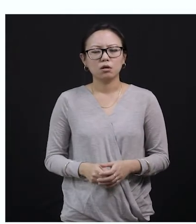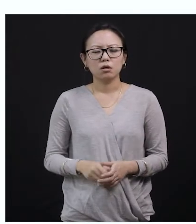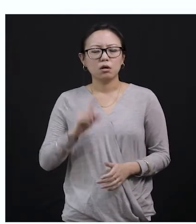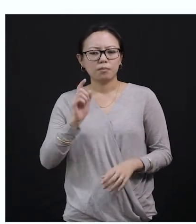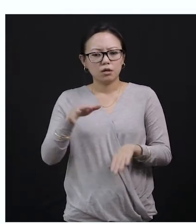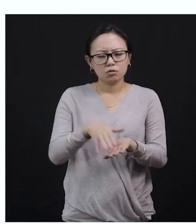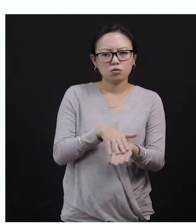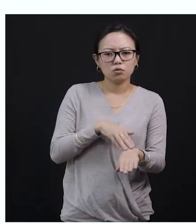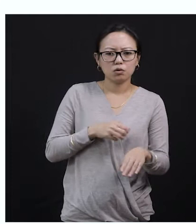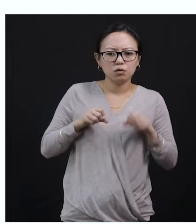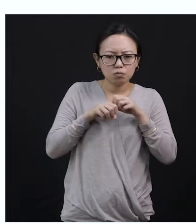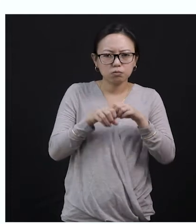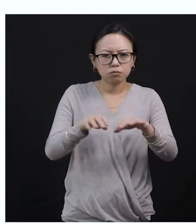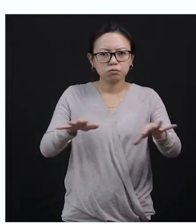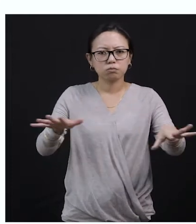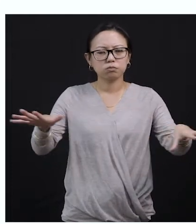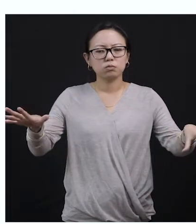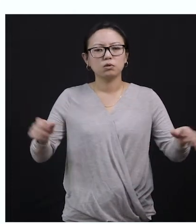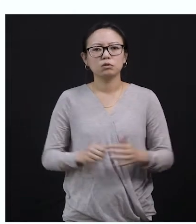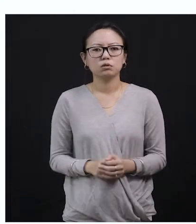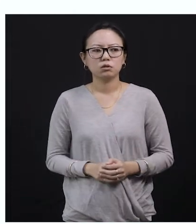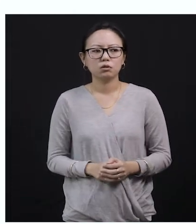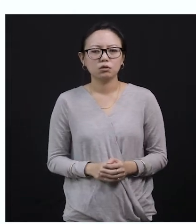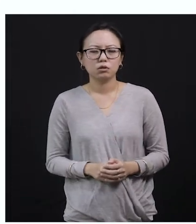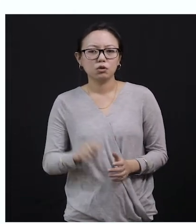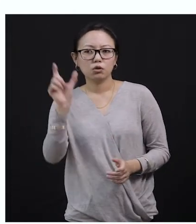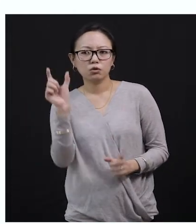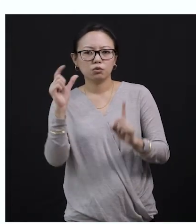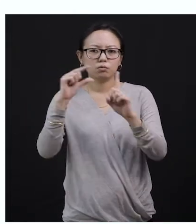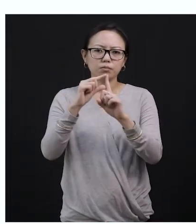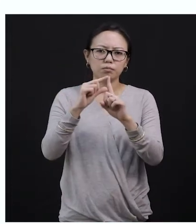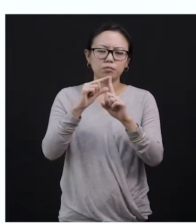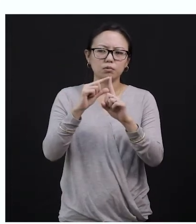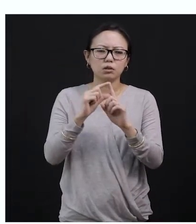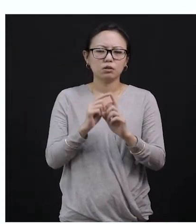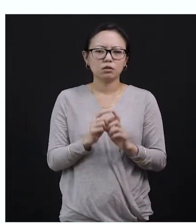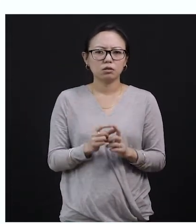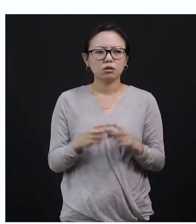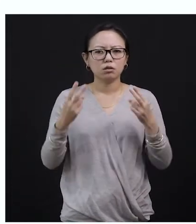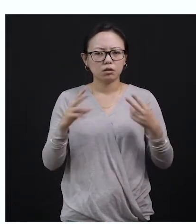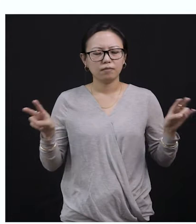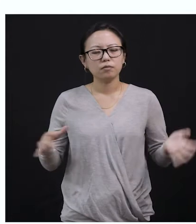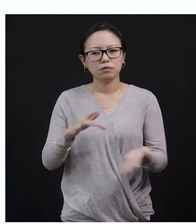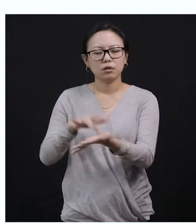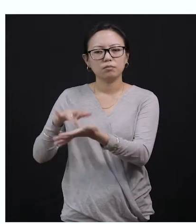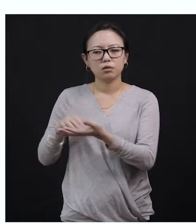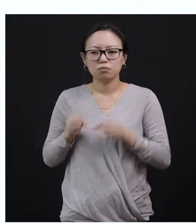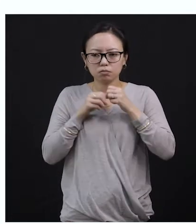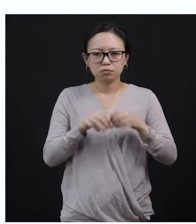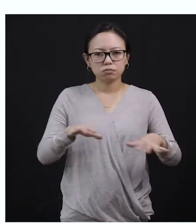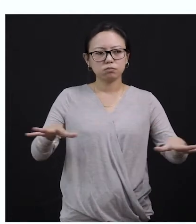Uttar Pradesh, all right? Like Ayodhya, okay? Ayodhya is still a very well-known place in India, and they were